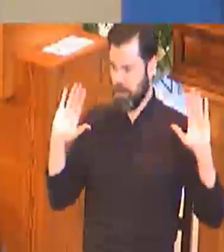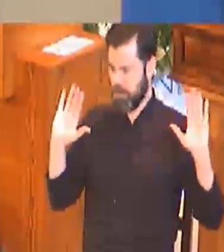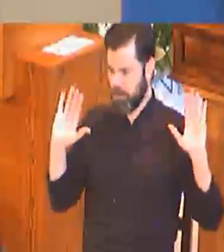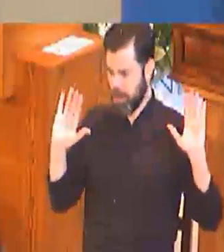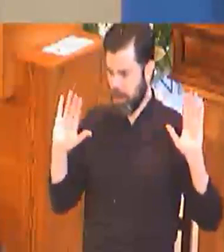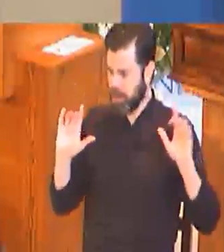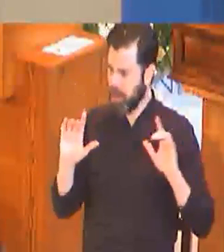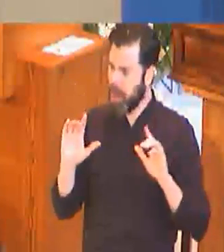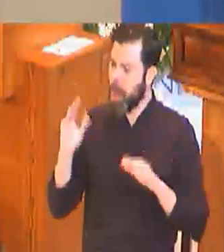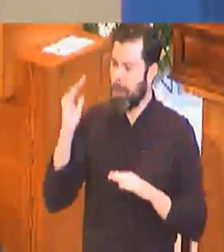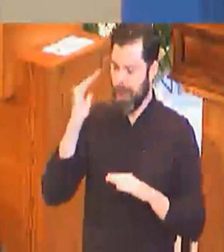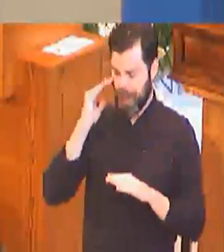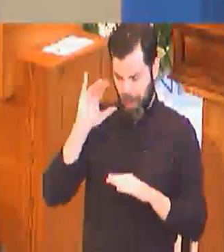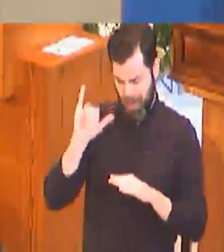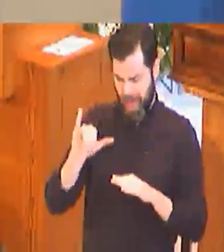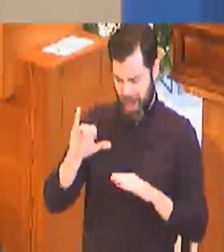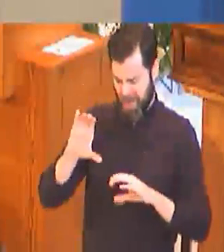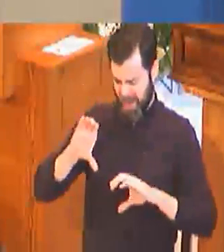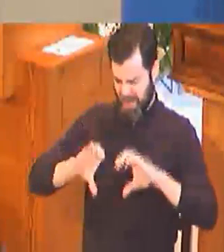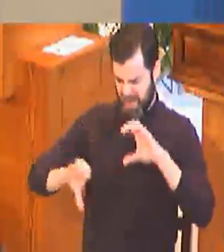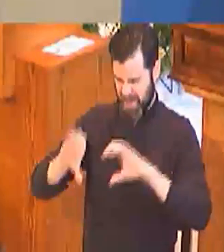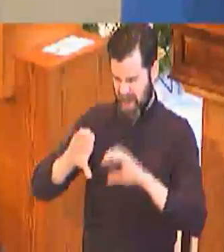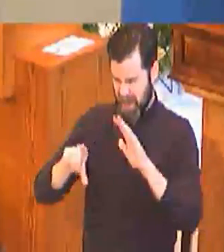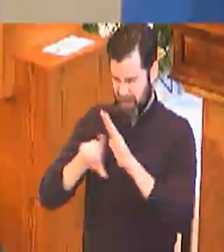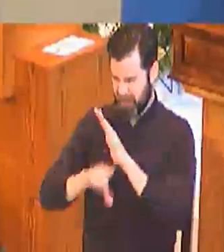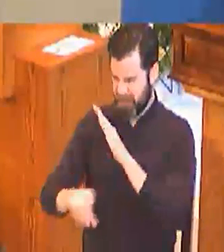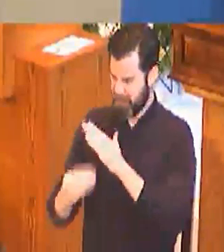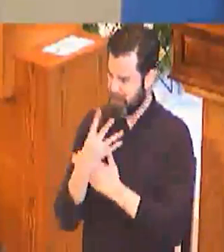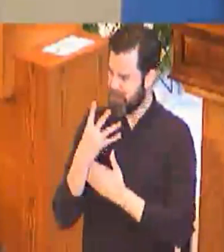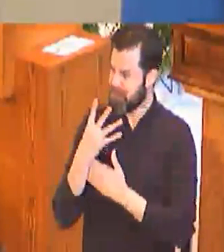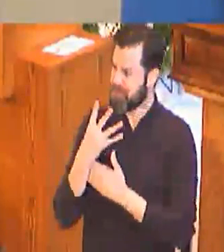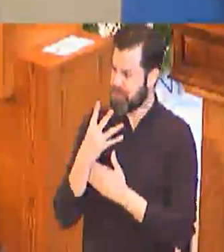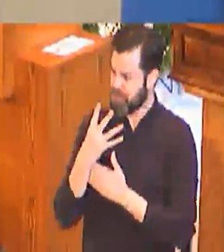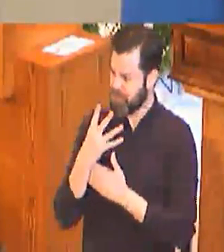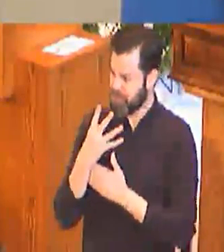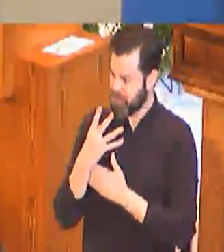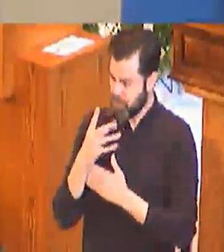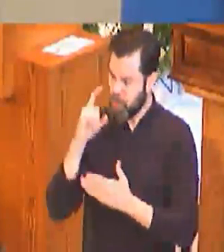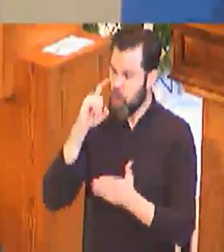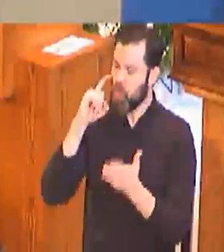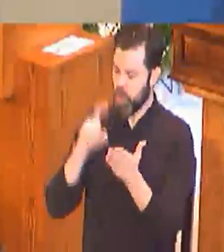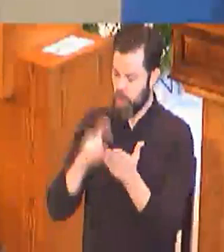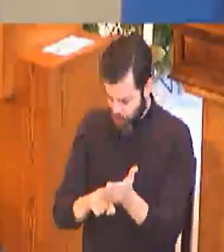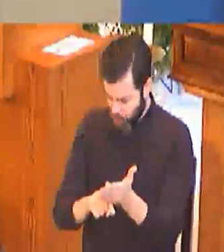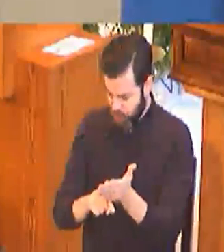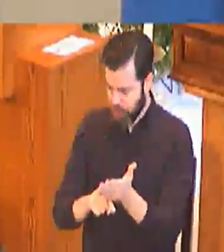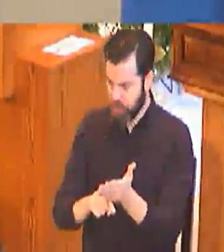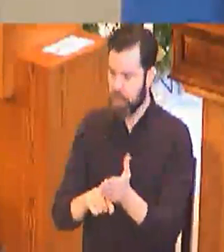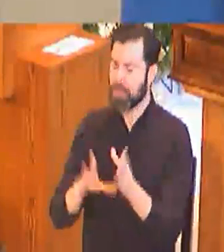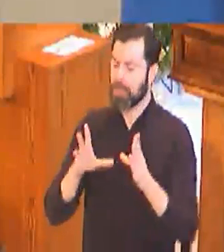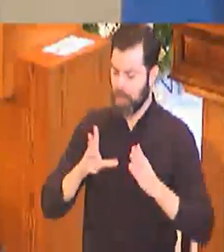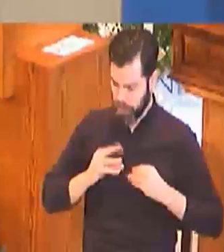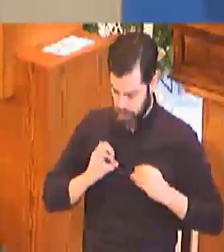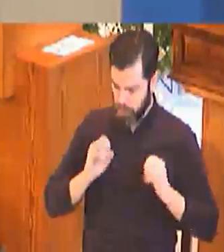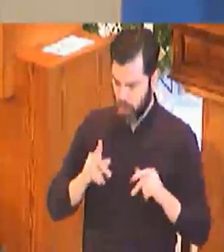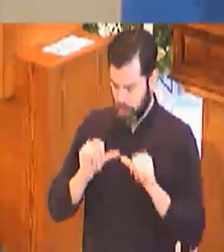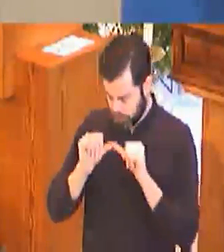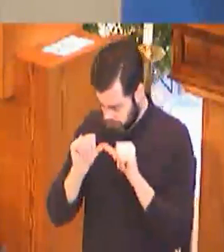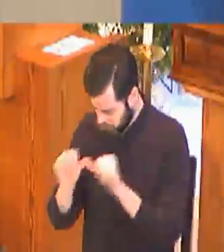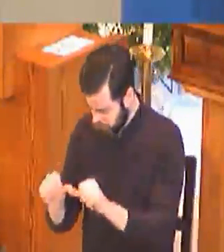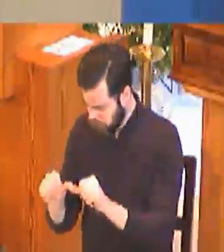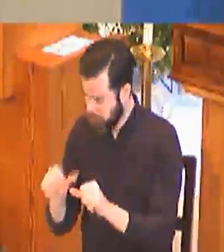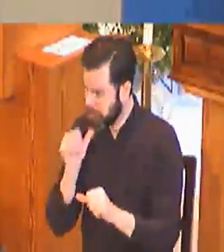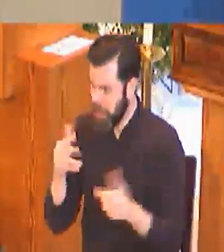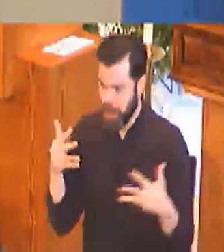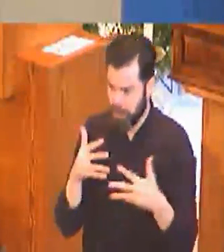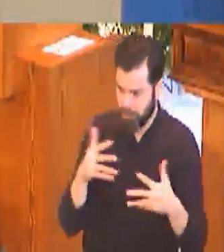is chemicalization and call it that, we don't have to slide into fear and resistance. And this is, again,